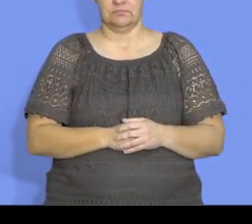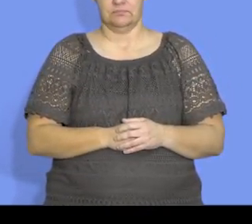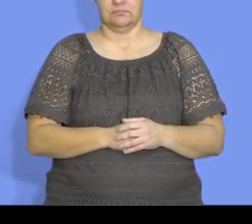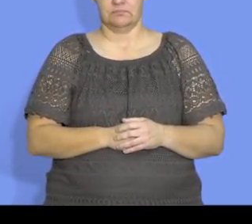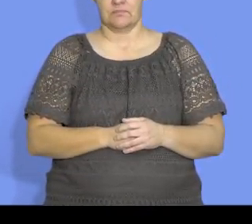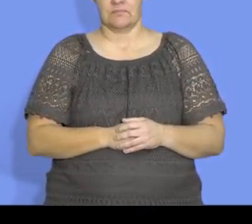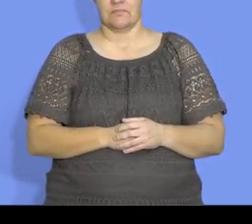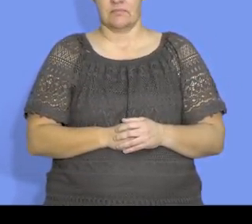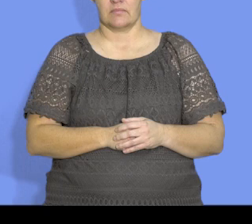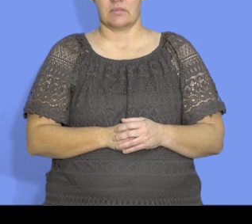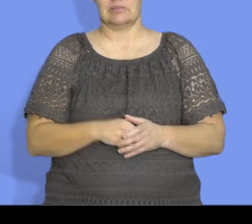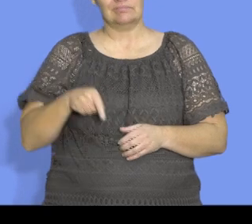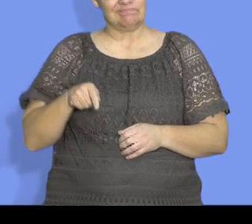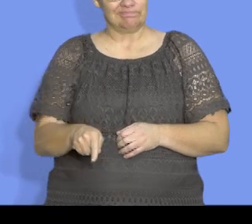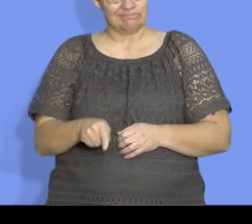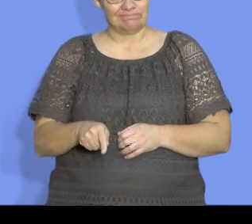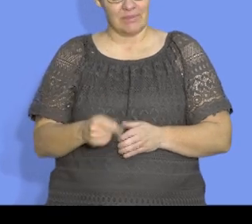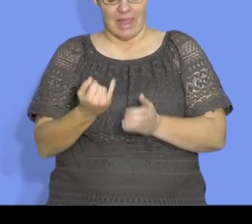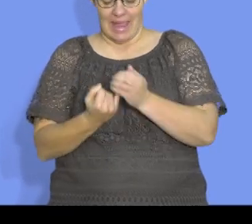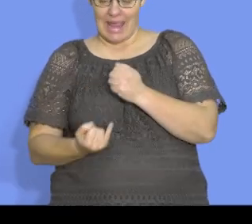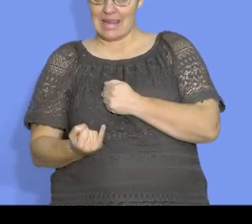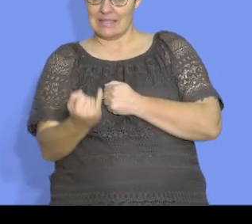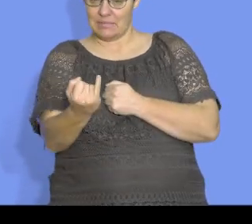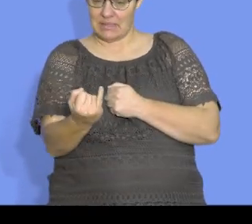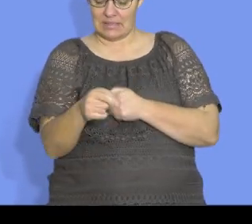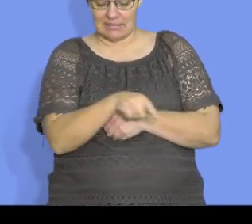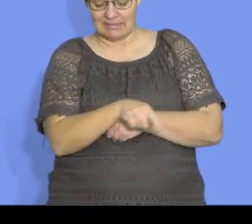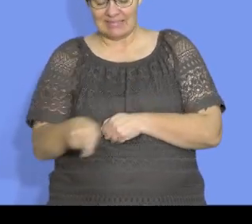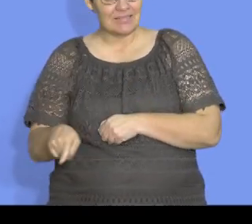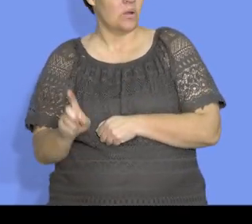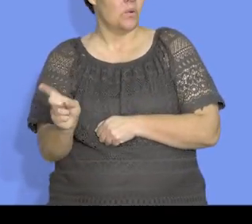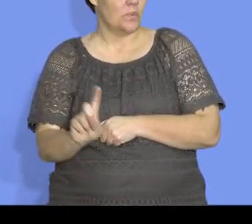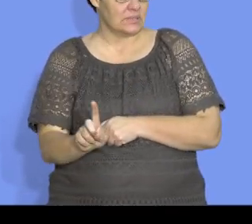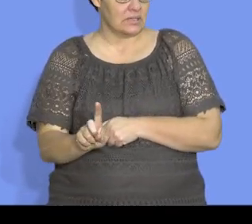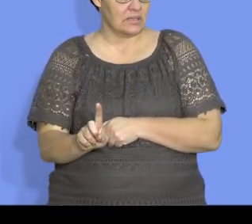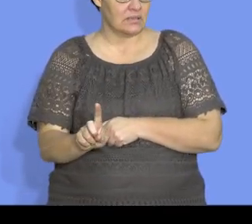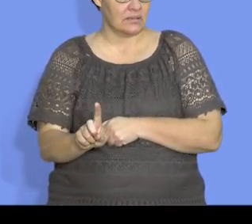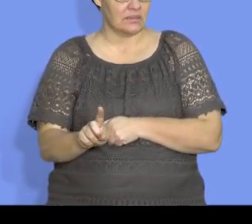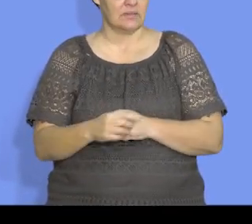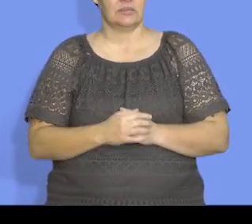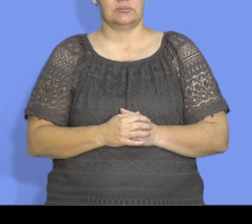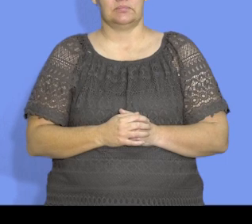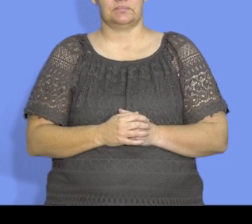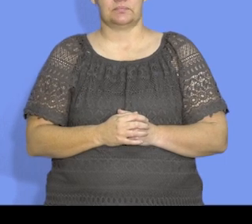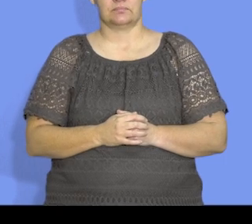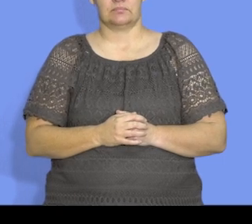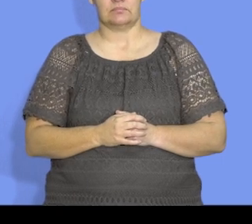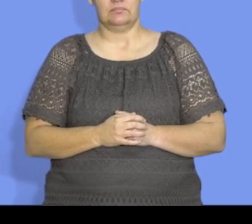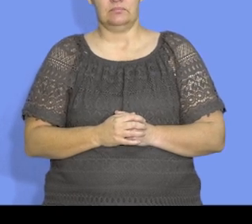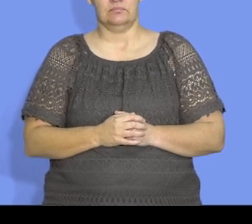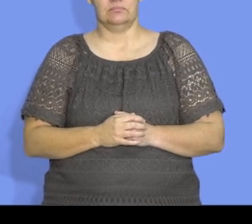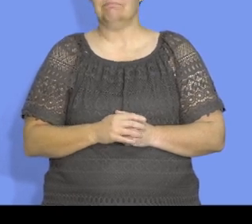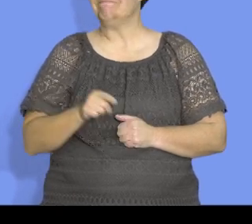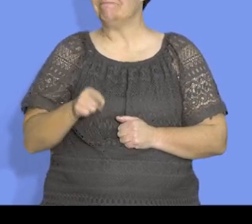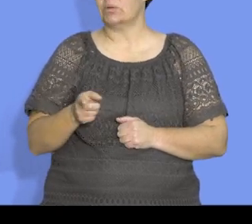DEP there. And on the horizontal axis, we've got the independent variable. And in